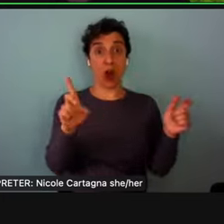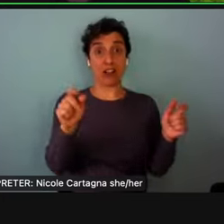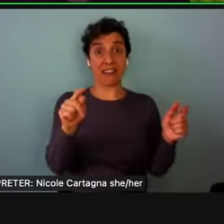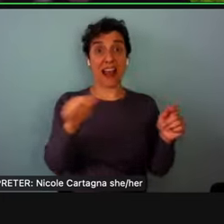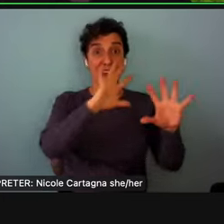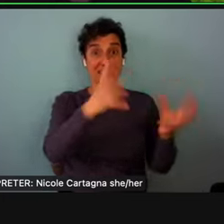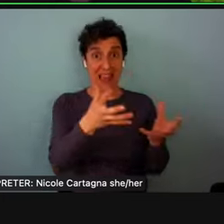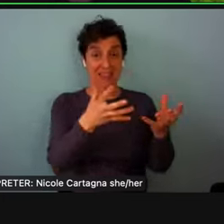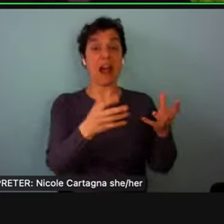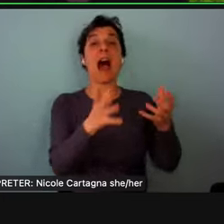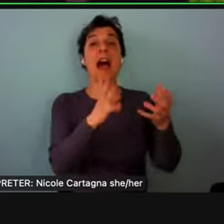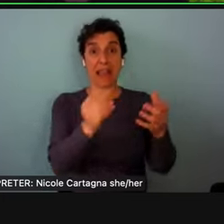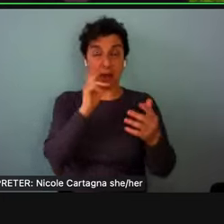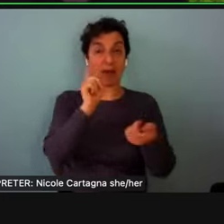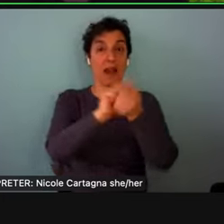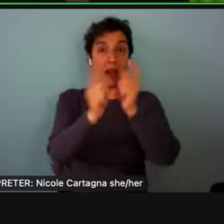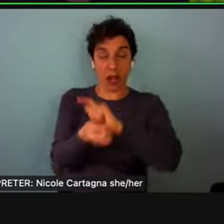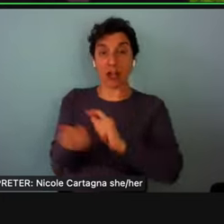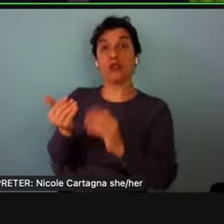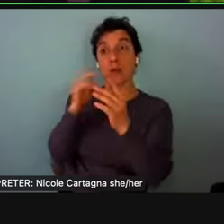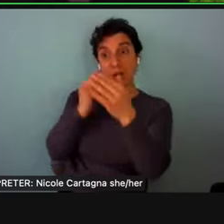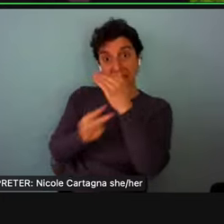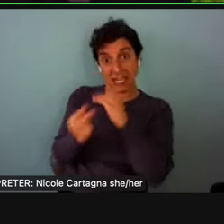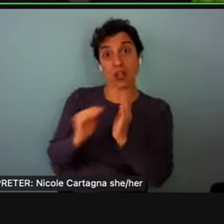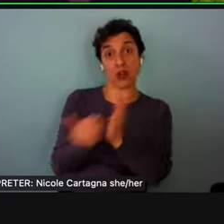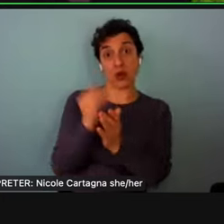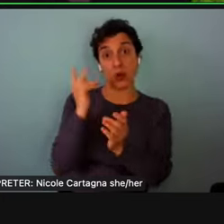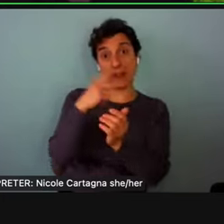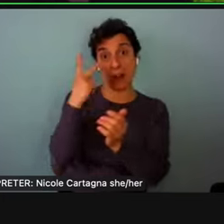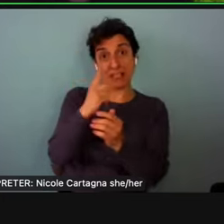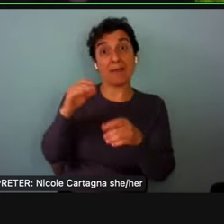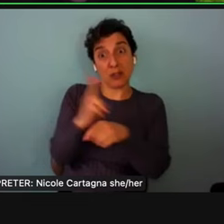to predict new phenotypes in small data.